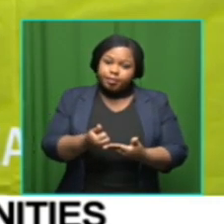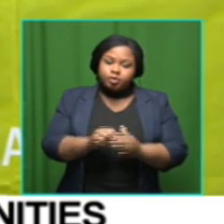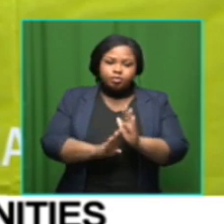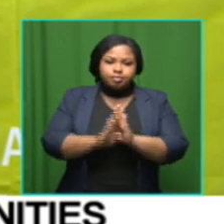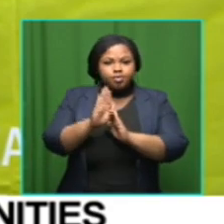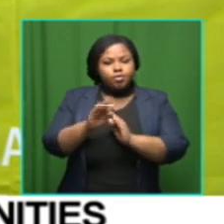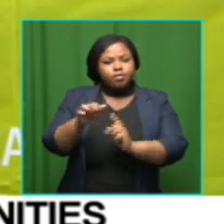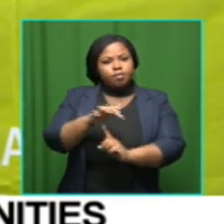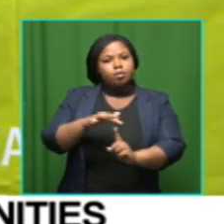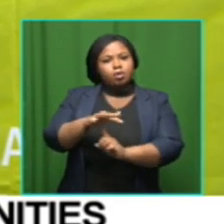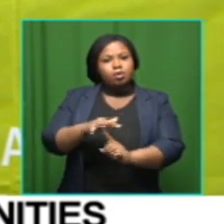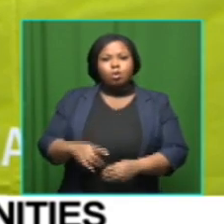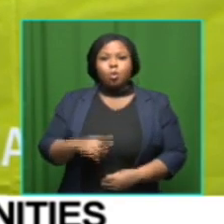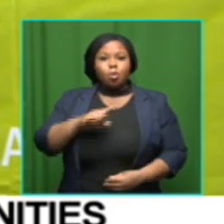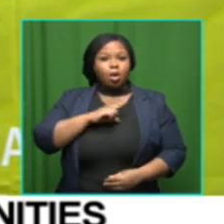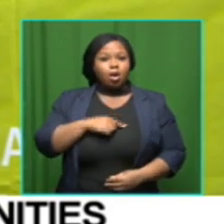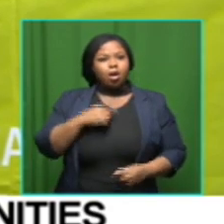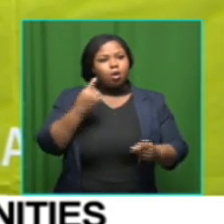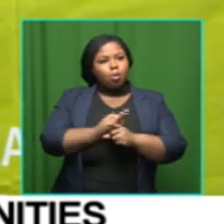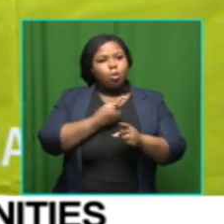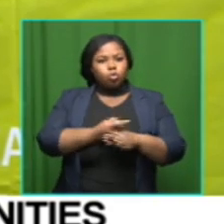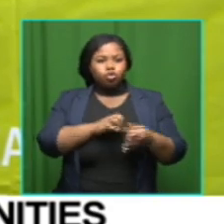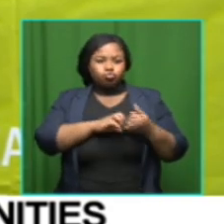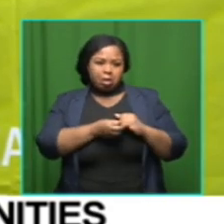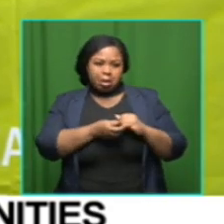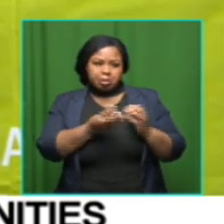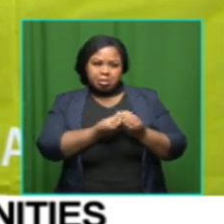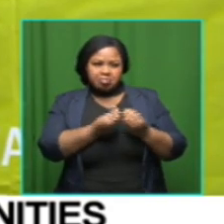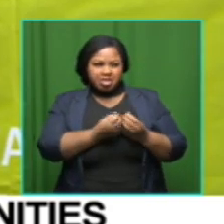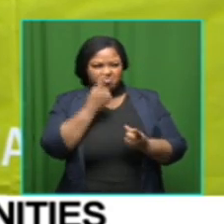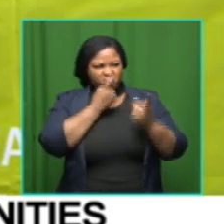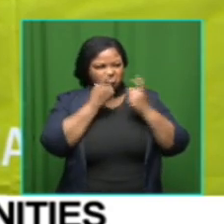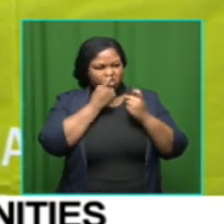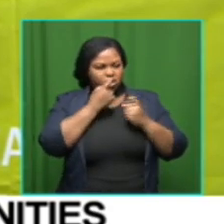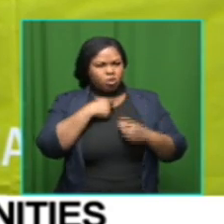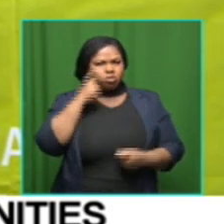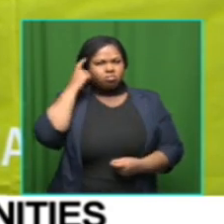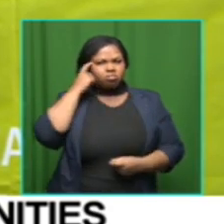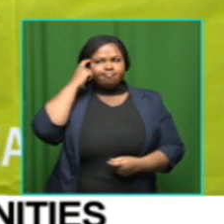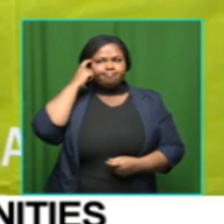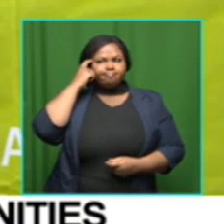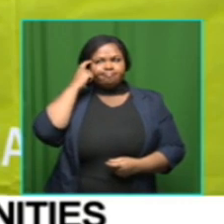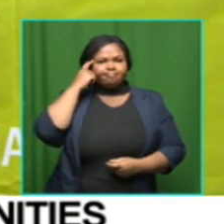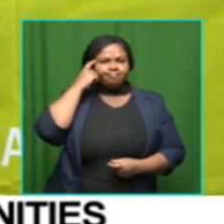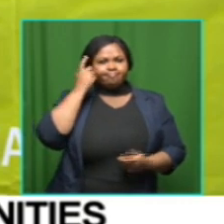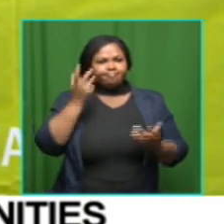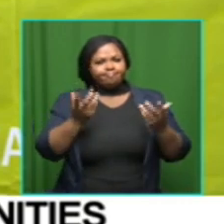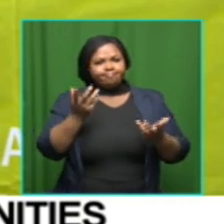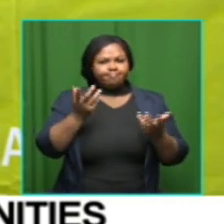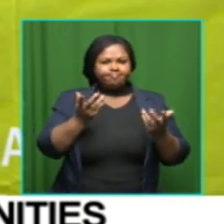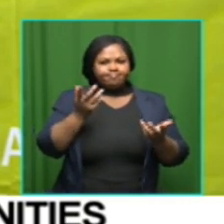the situation. Now, each time you try something, sometimes you get questions that makes you wonder whether, in fact,